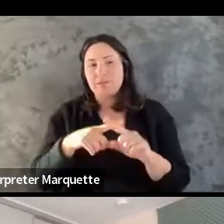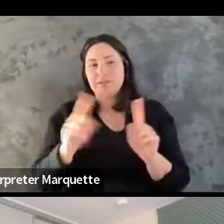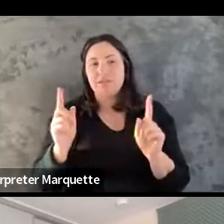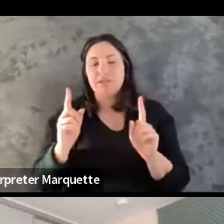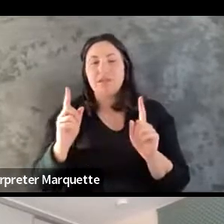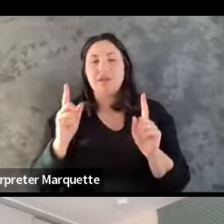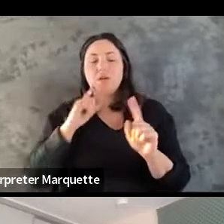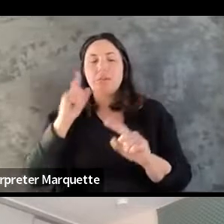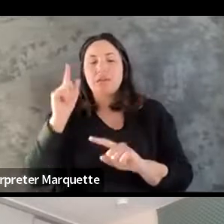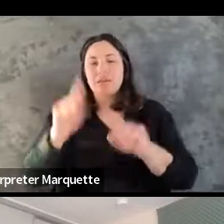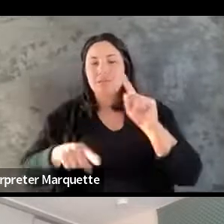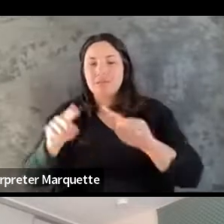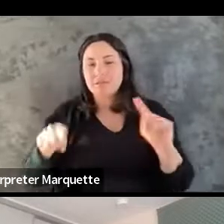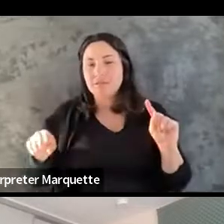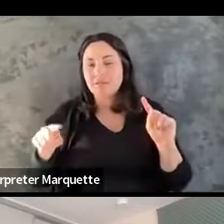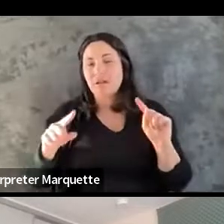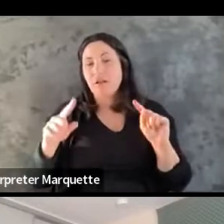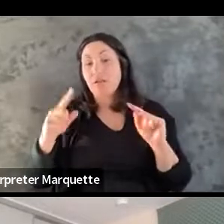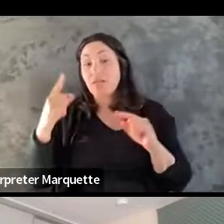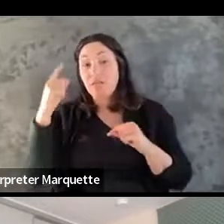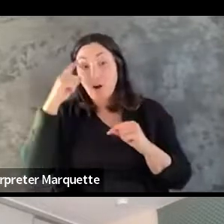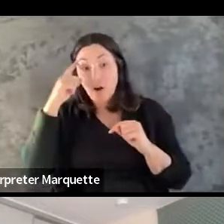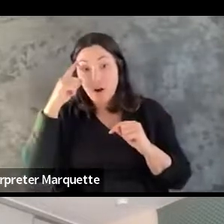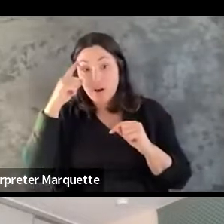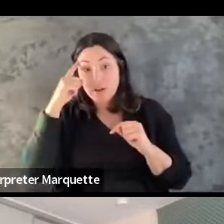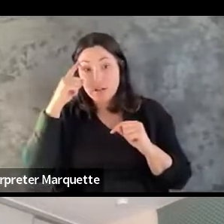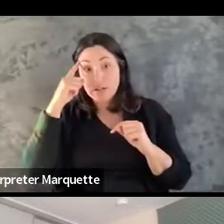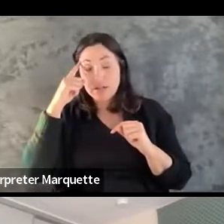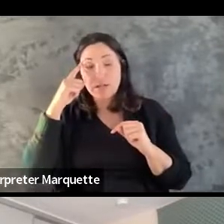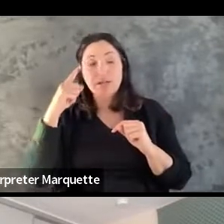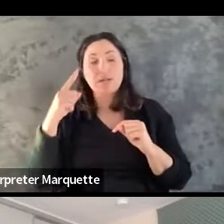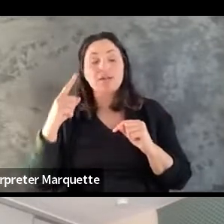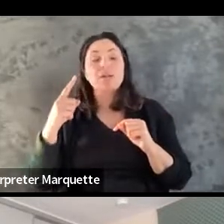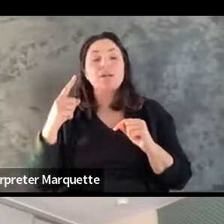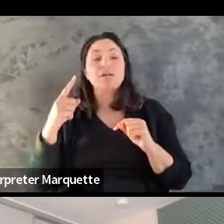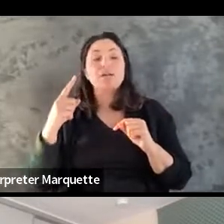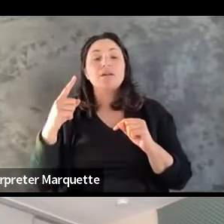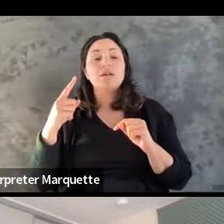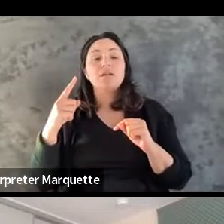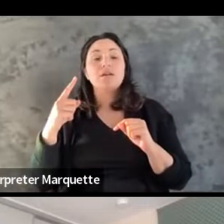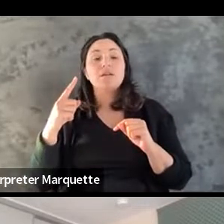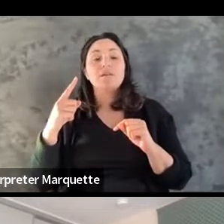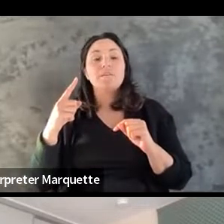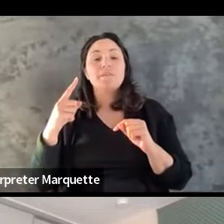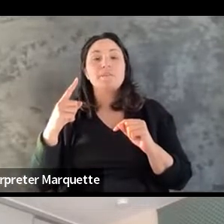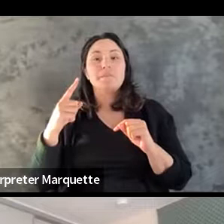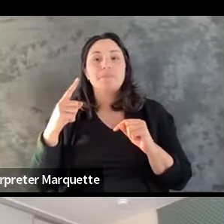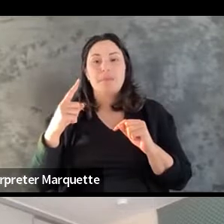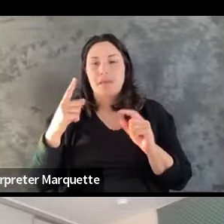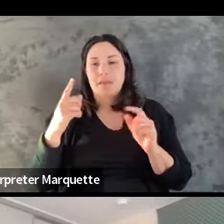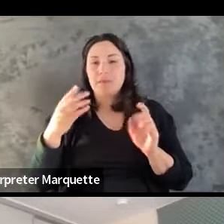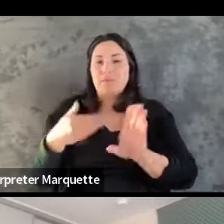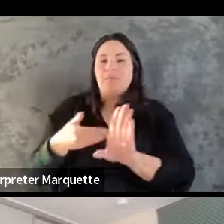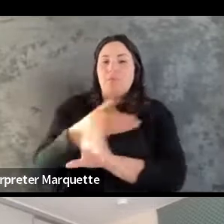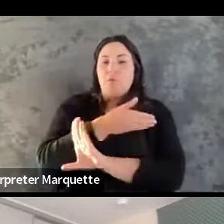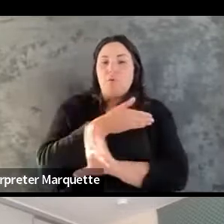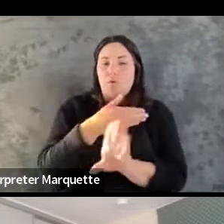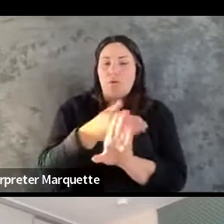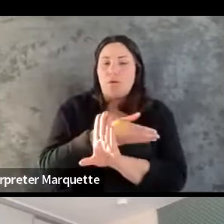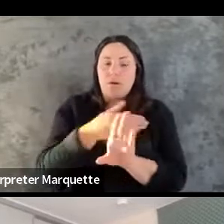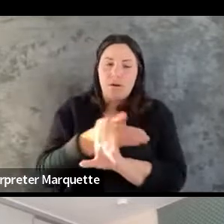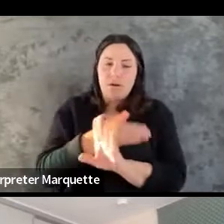of thought, not only of the ideas about the committee and about the program, but that parents be involved